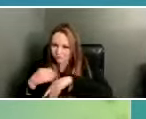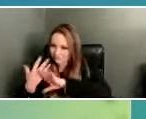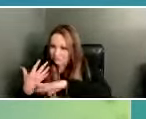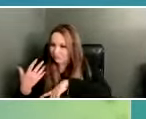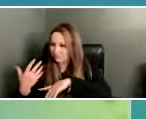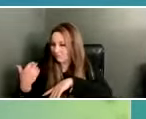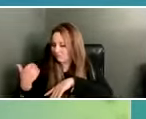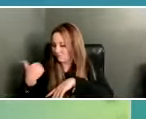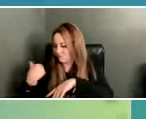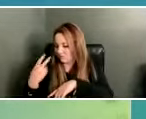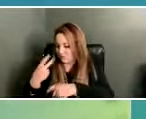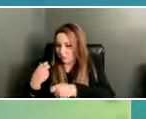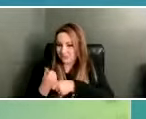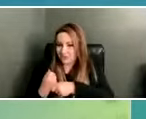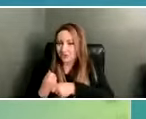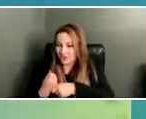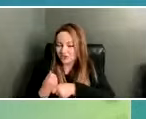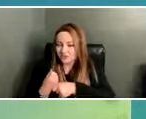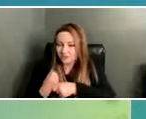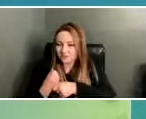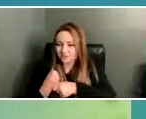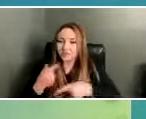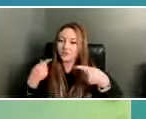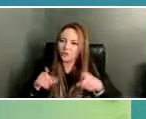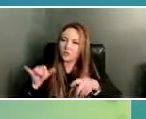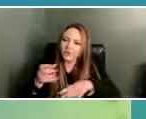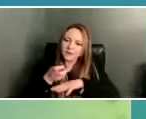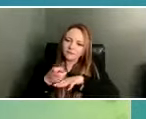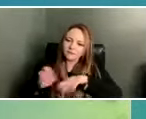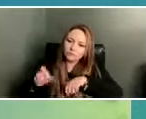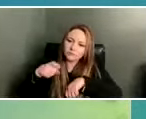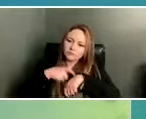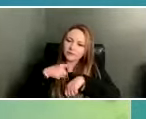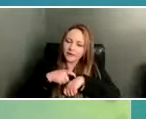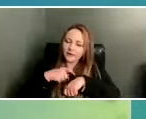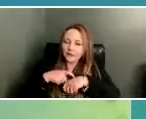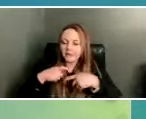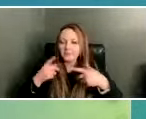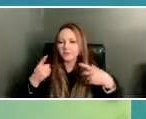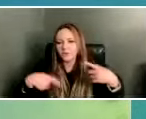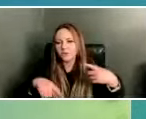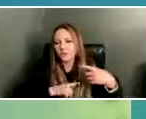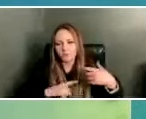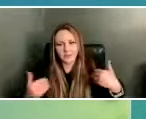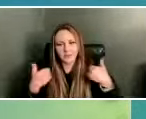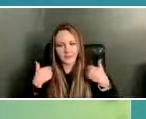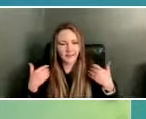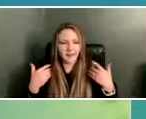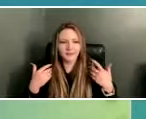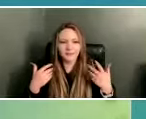I would say during this transitional time, we had a number